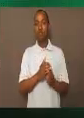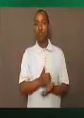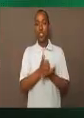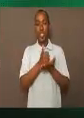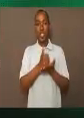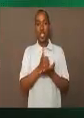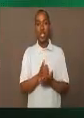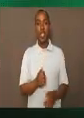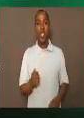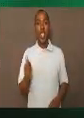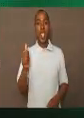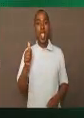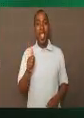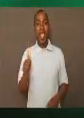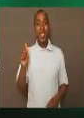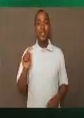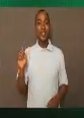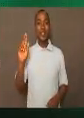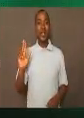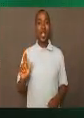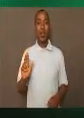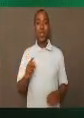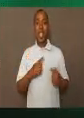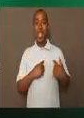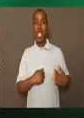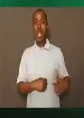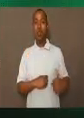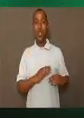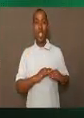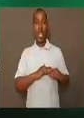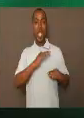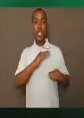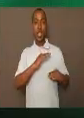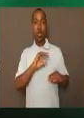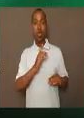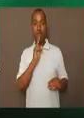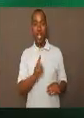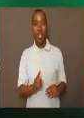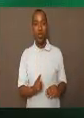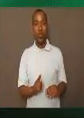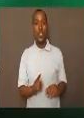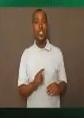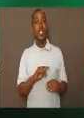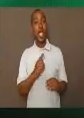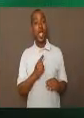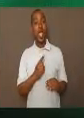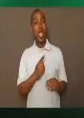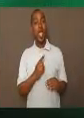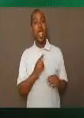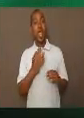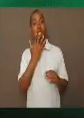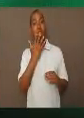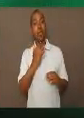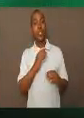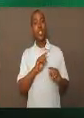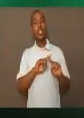The atria are the top chambers of the heart that receive blood from